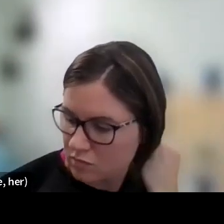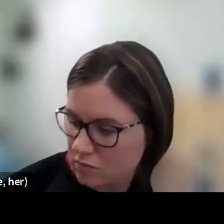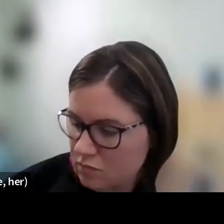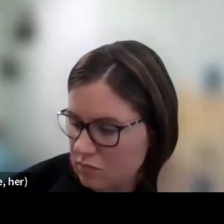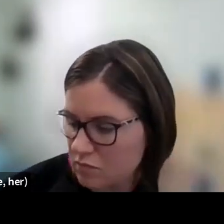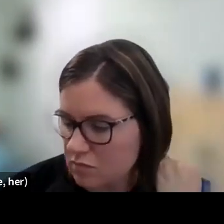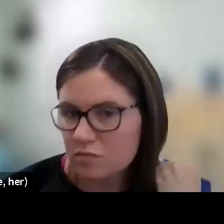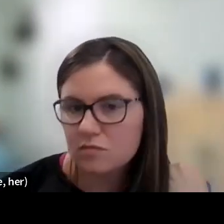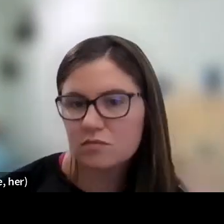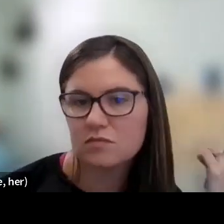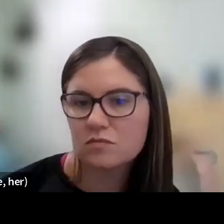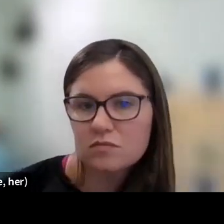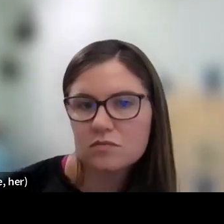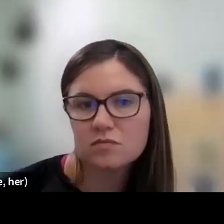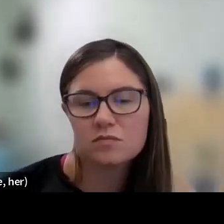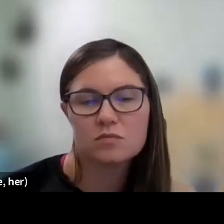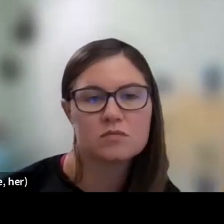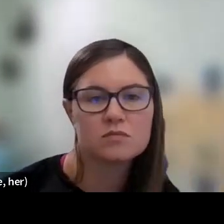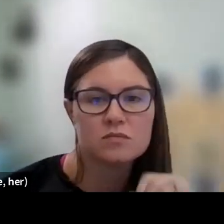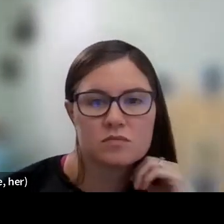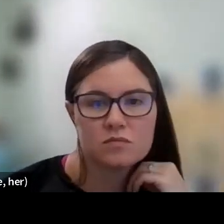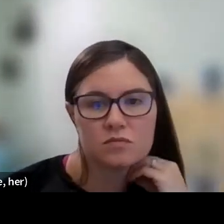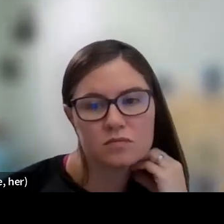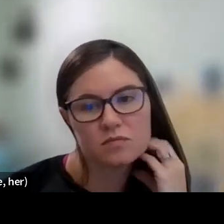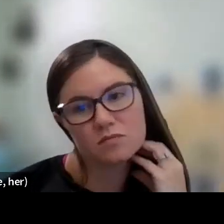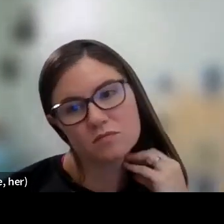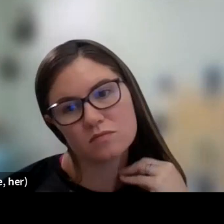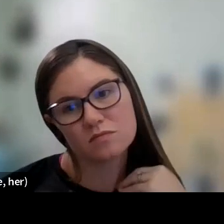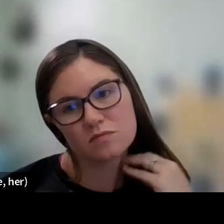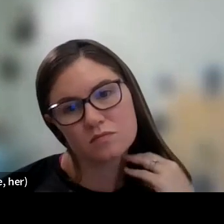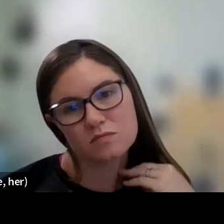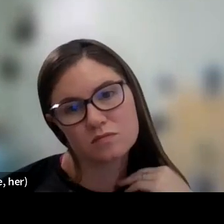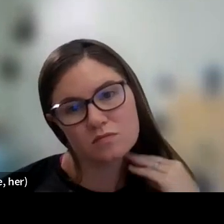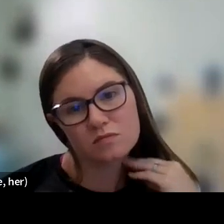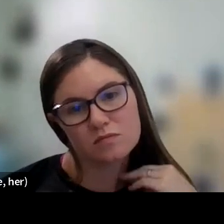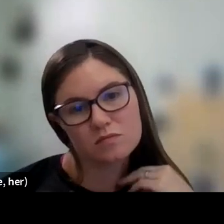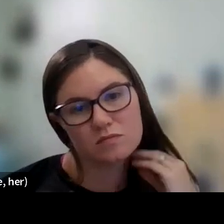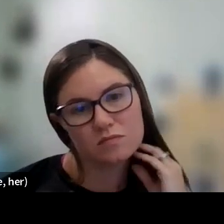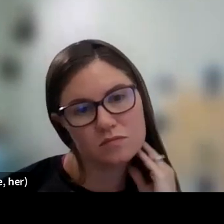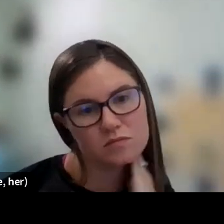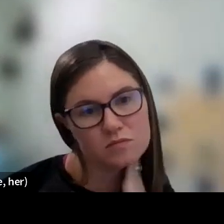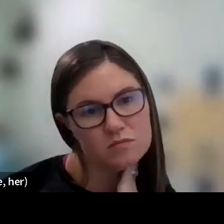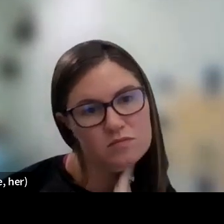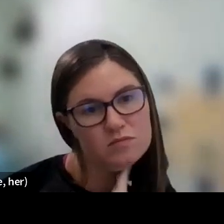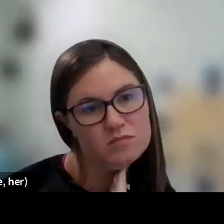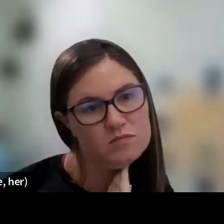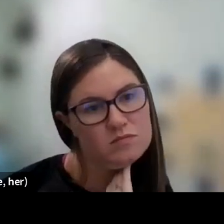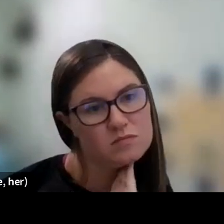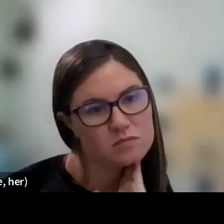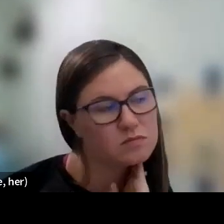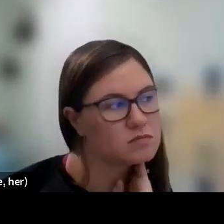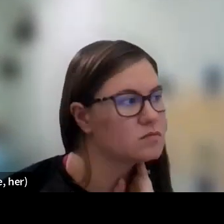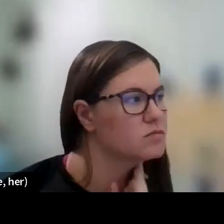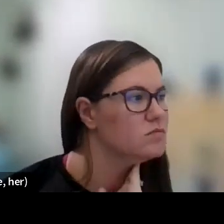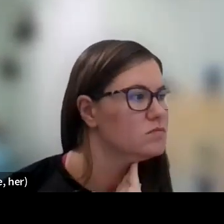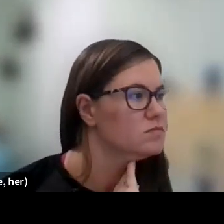grado intermedio, yo empecé a ir a 2 escuelas. Por la mañana iba a mi escuela normal y por la tarde iba a mi escuela de música. So, so if